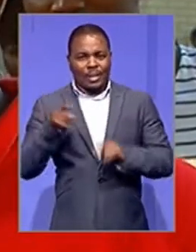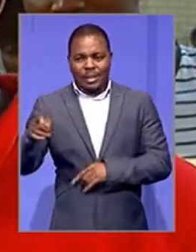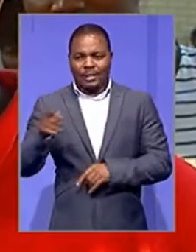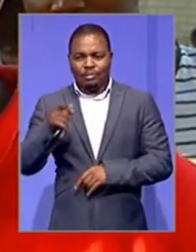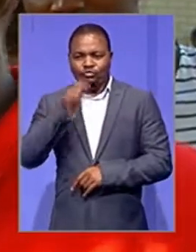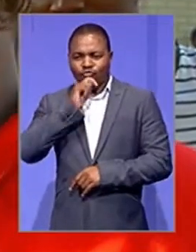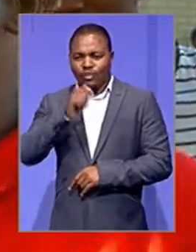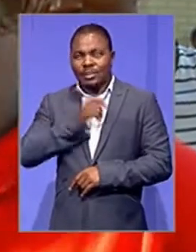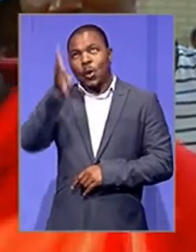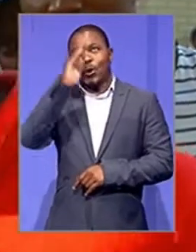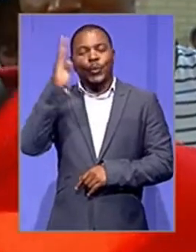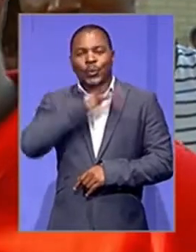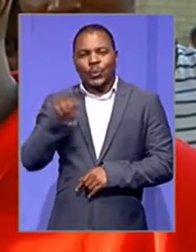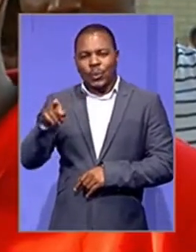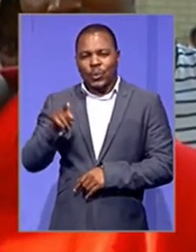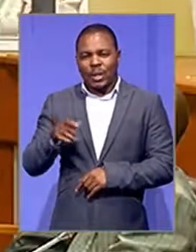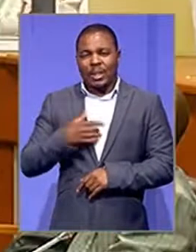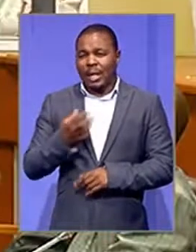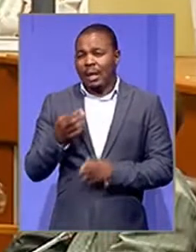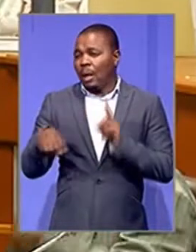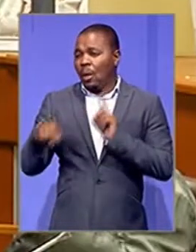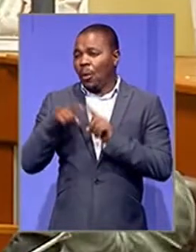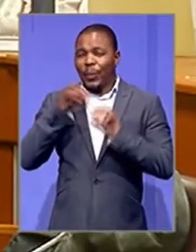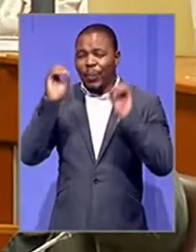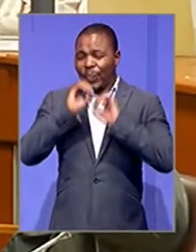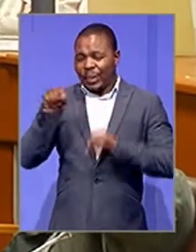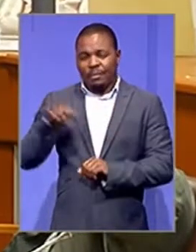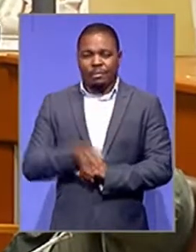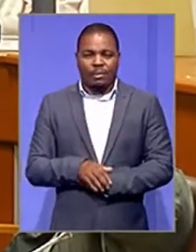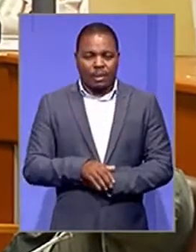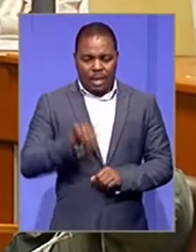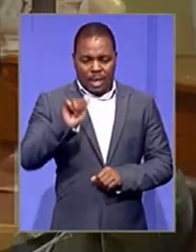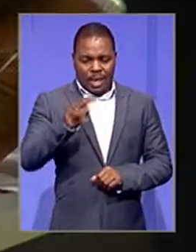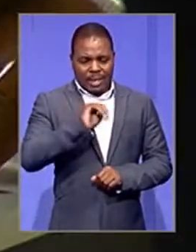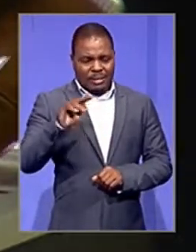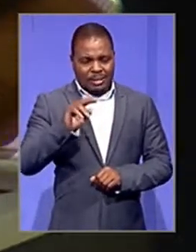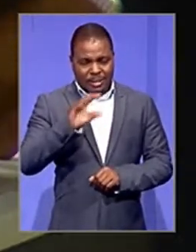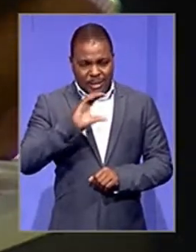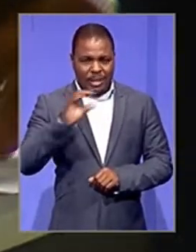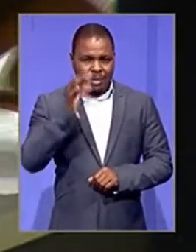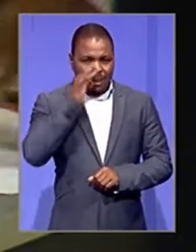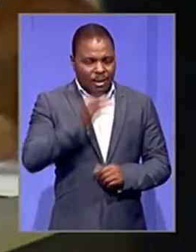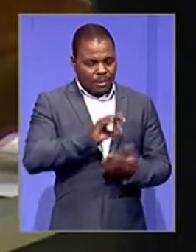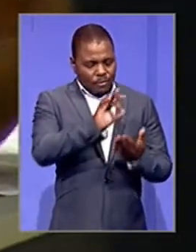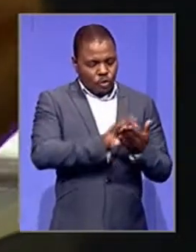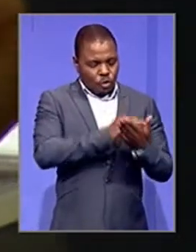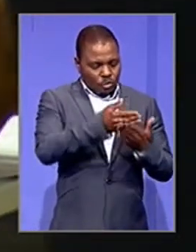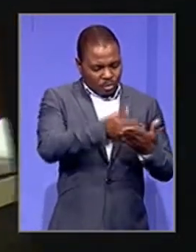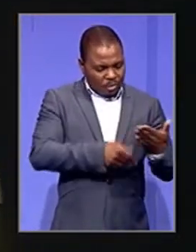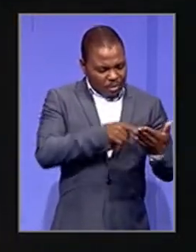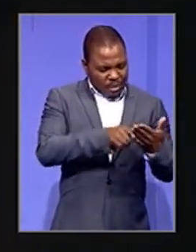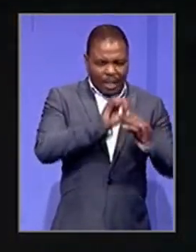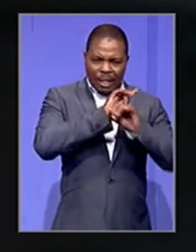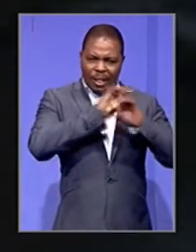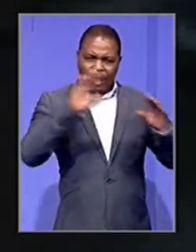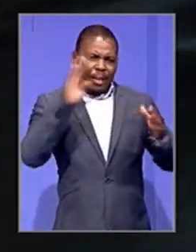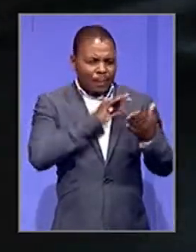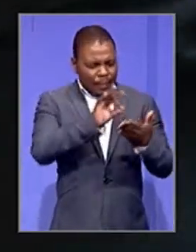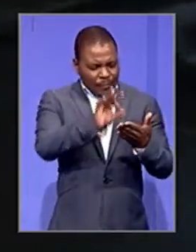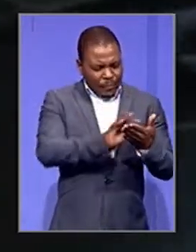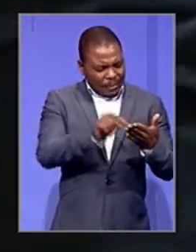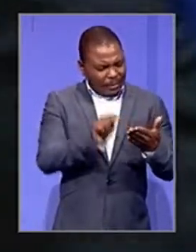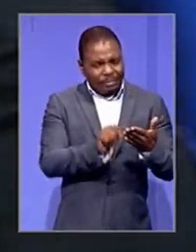tshepa le modimo so ba hopeless like that. ANC e boletse e sa boele morago gore letlakalekgetho leo le be le se lahla ka legate e bile ba